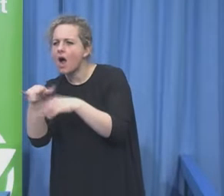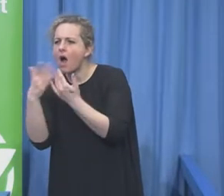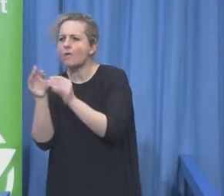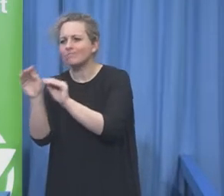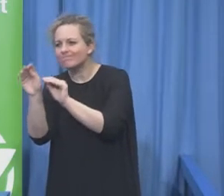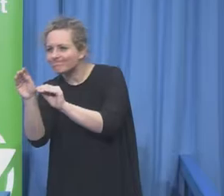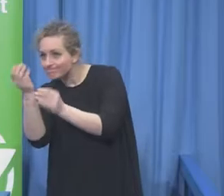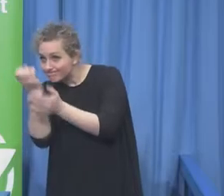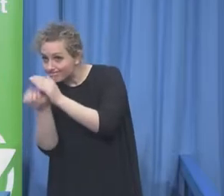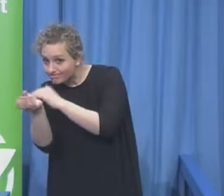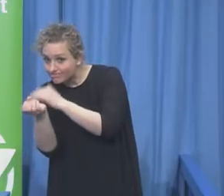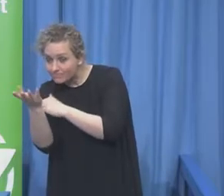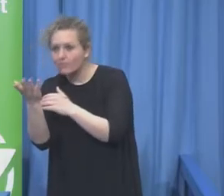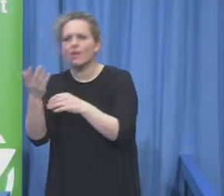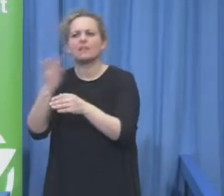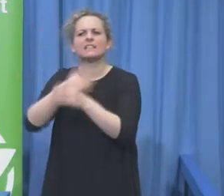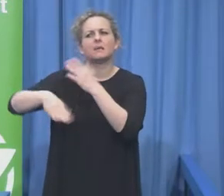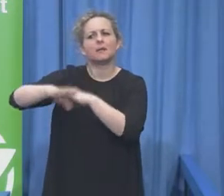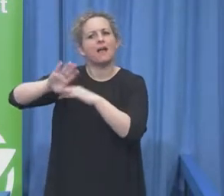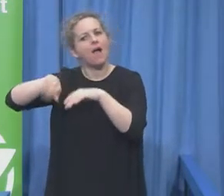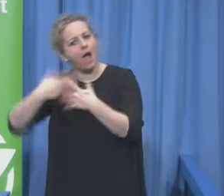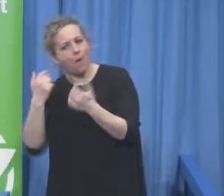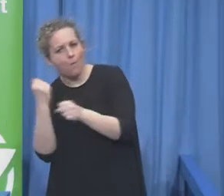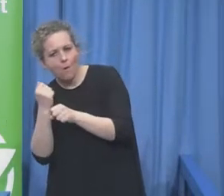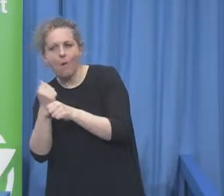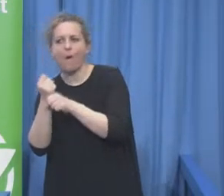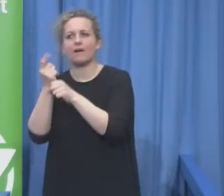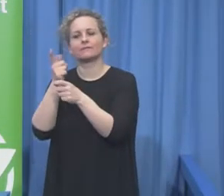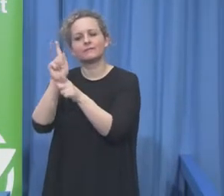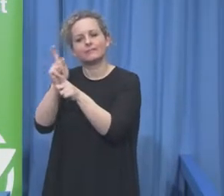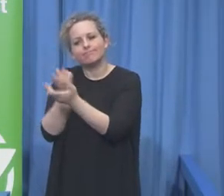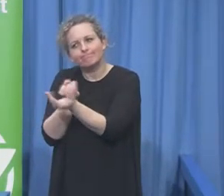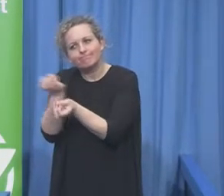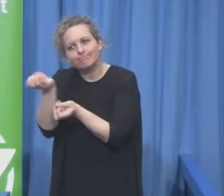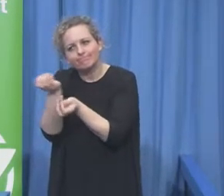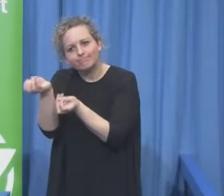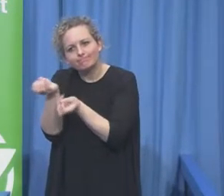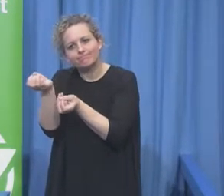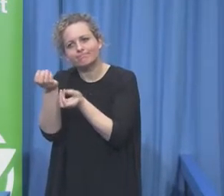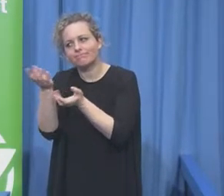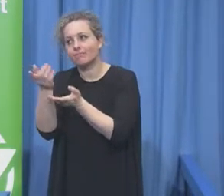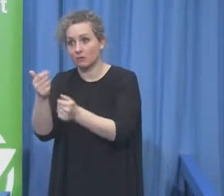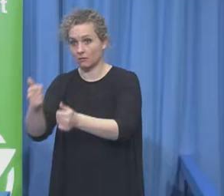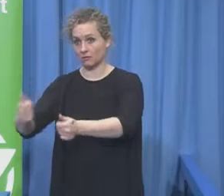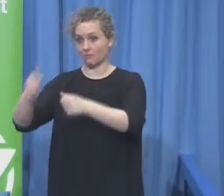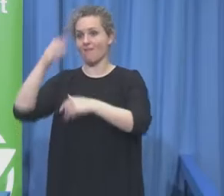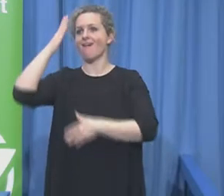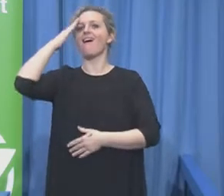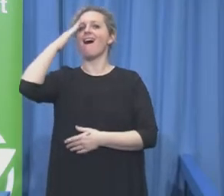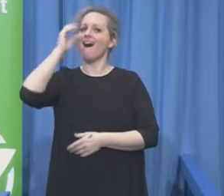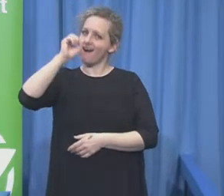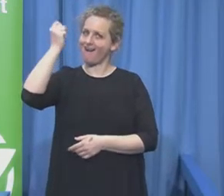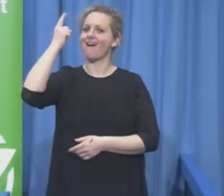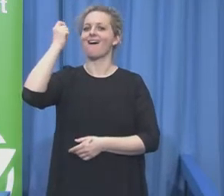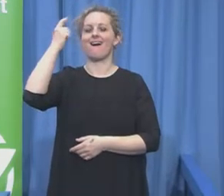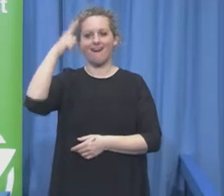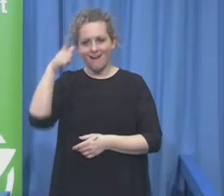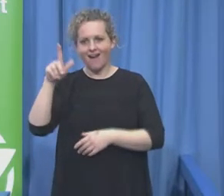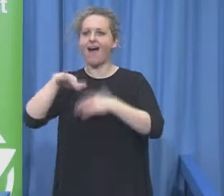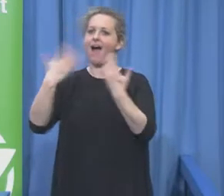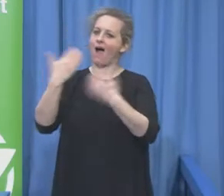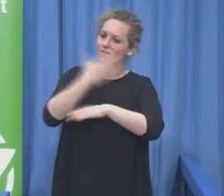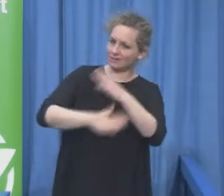working. So, and that was a big beginning for us. And that's how we started the role mapping exercise, identified the jobs, and happy to share that